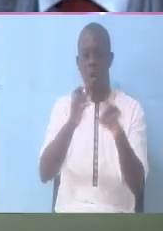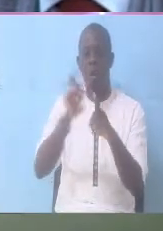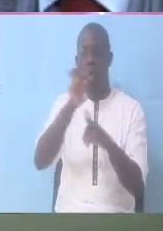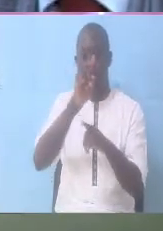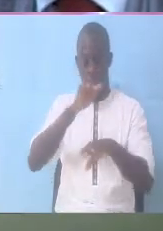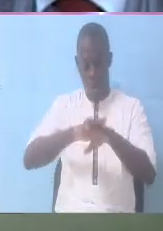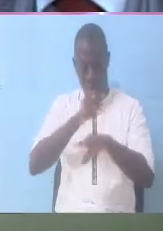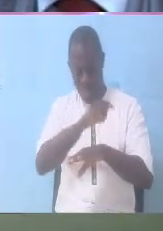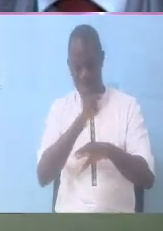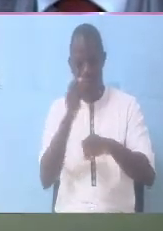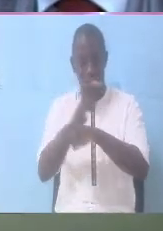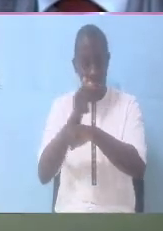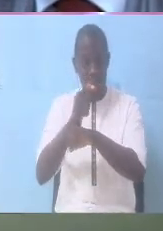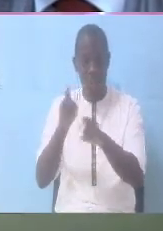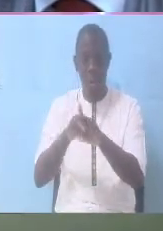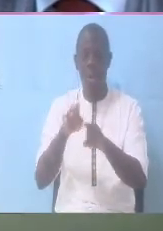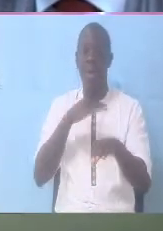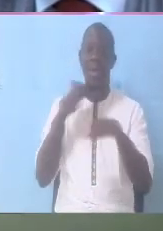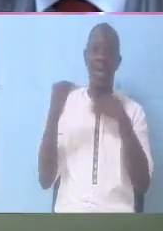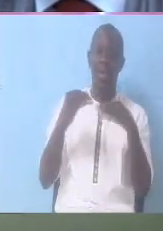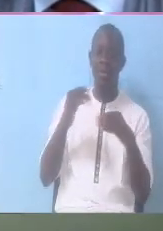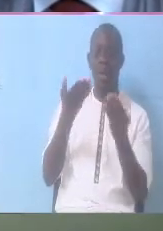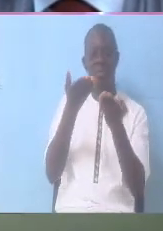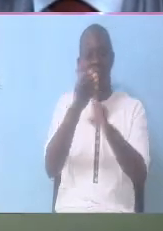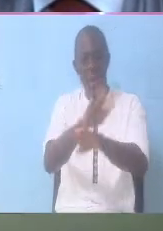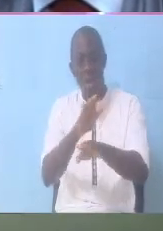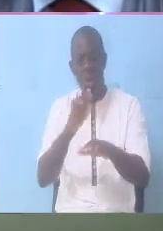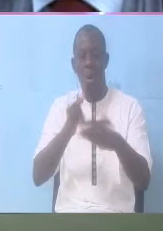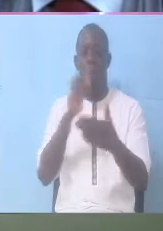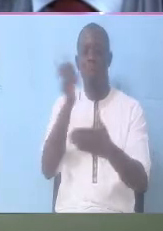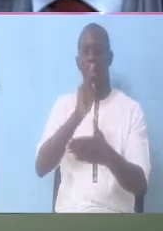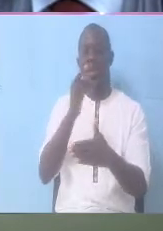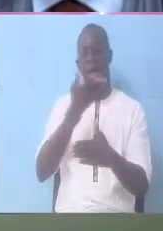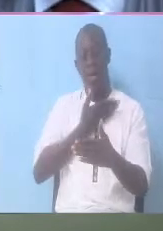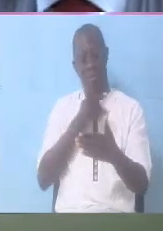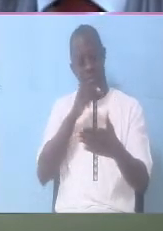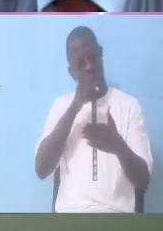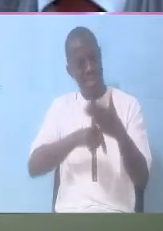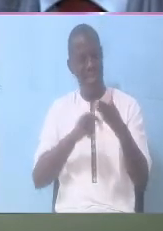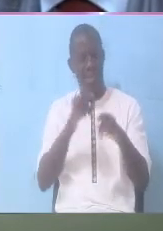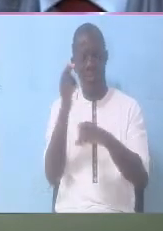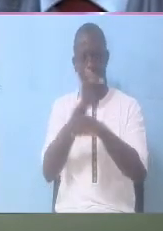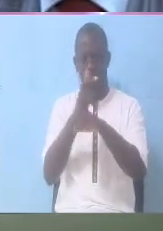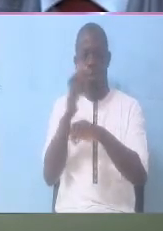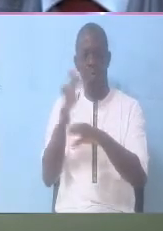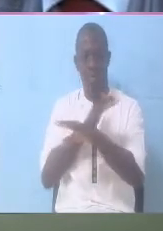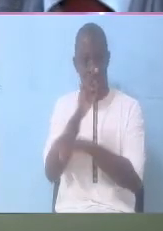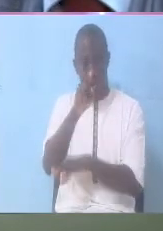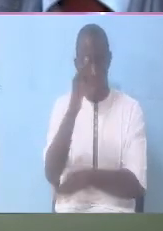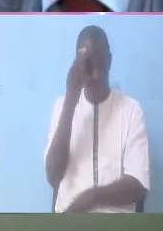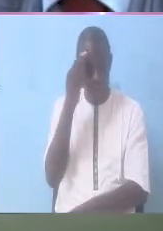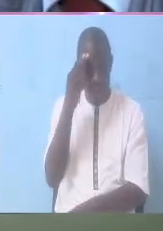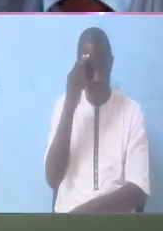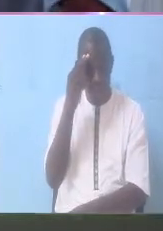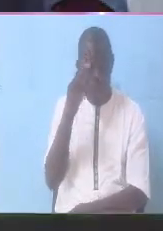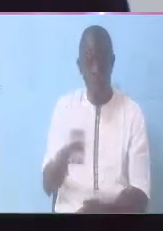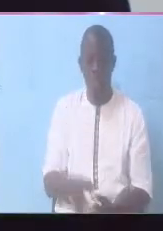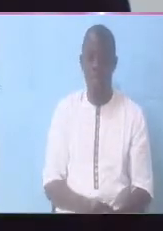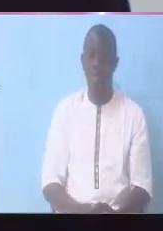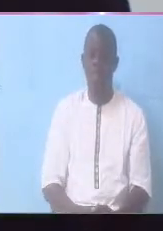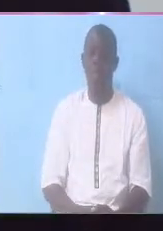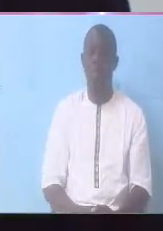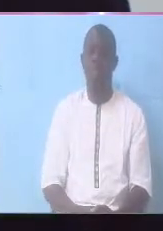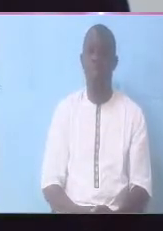video? Was it the execution, was it the burial, or what was on that video? Do you know?